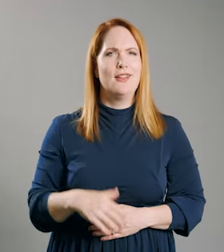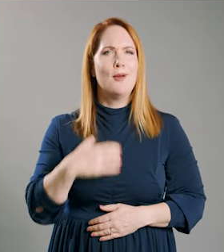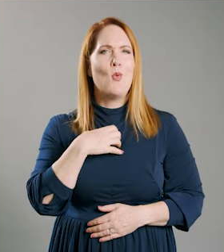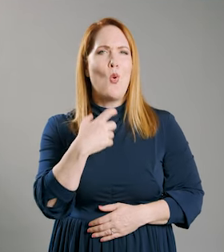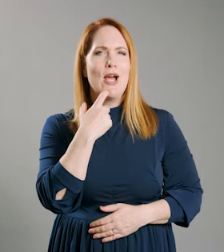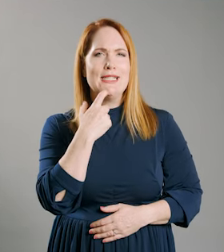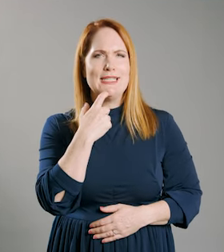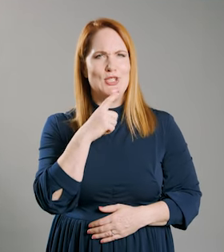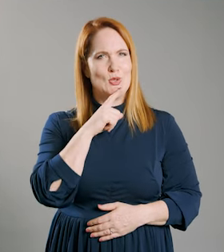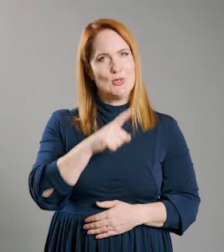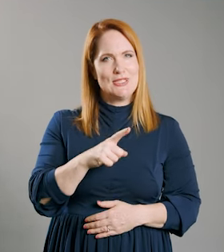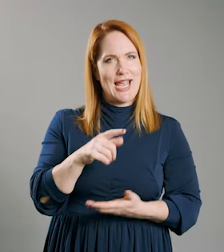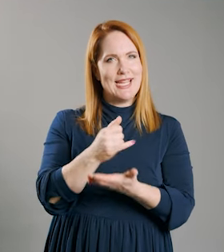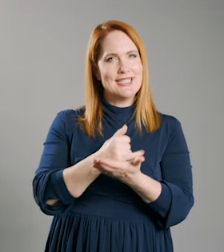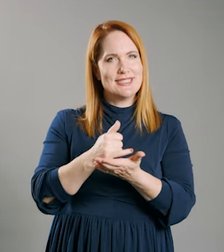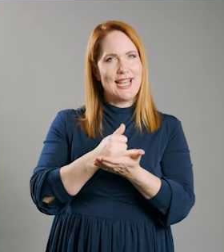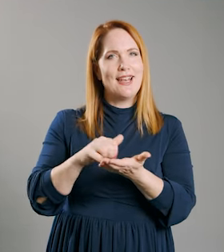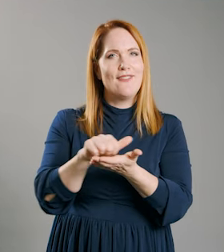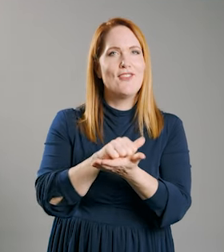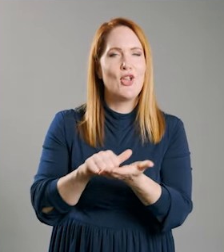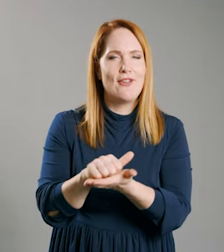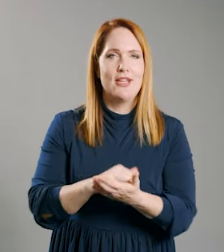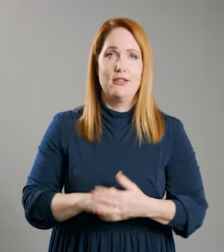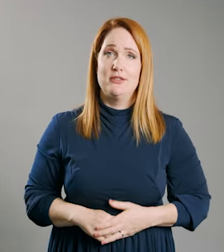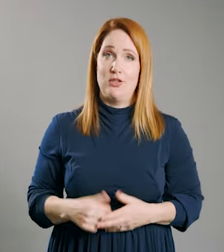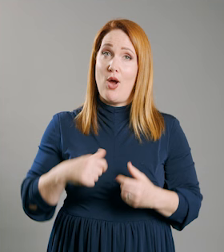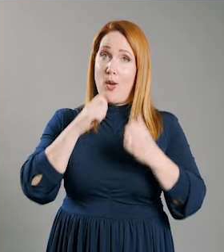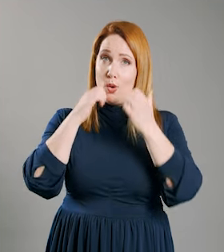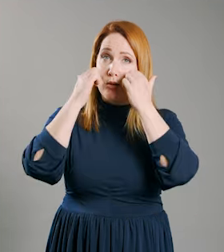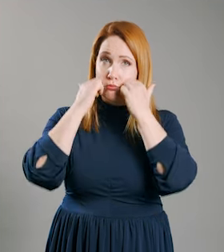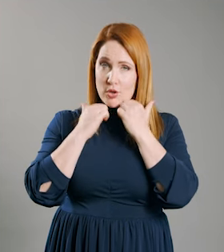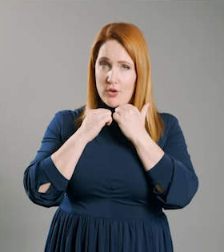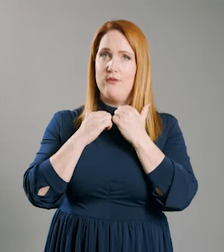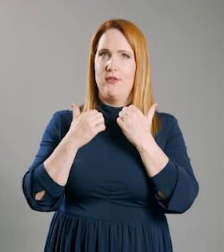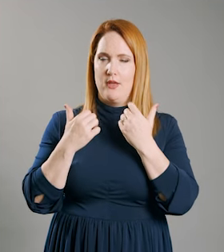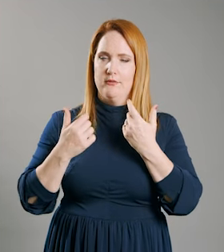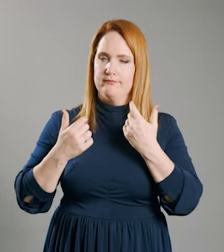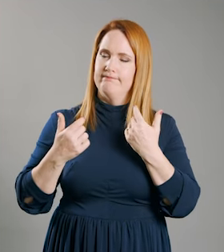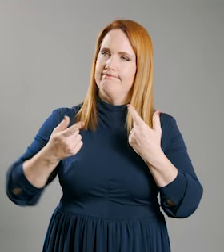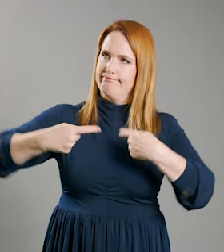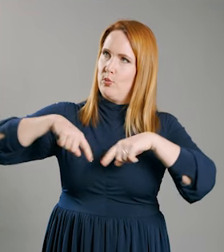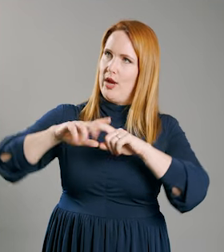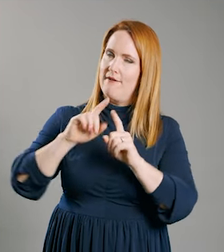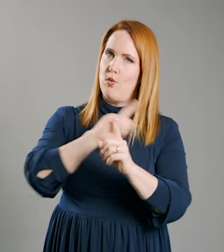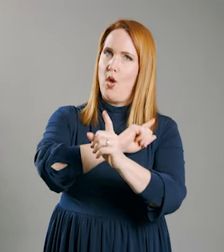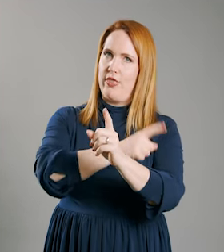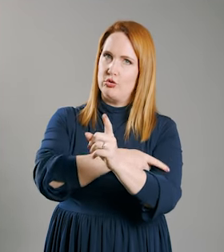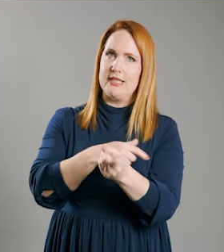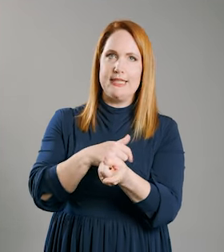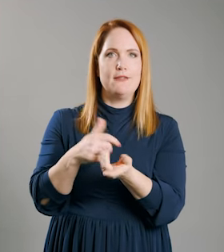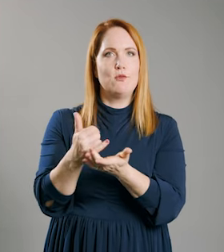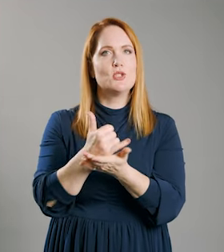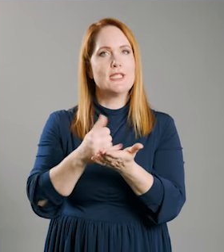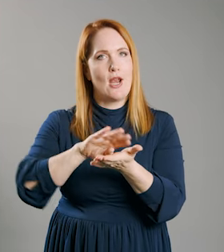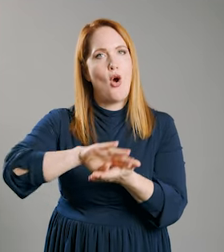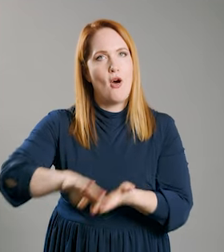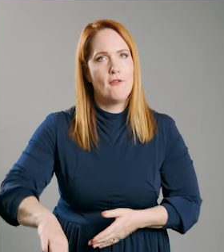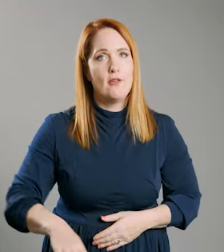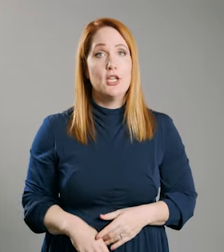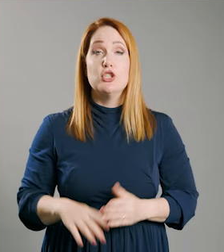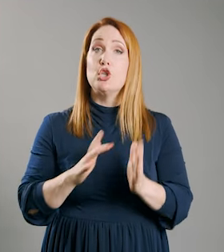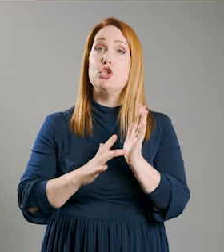sins are forgiven. So I'll prove to you that the Son of Man has the authority on earth to forgive sins. Then Jesus turned to the paralyzed man and